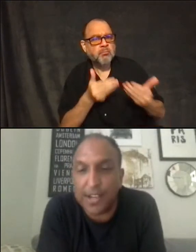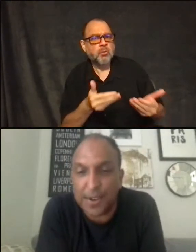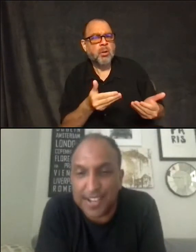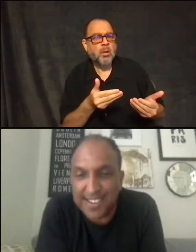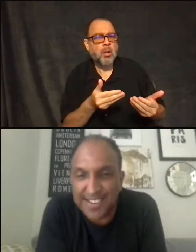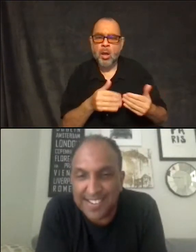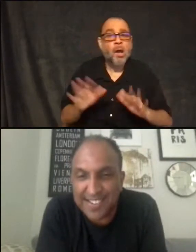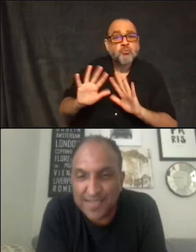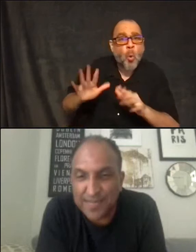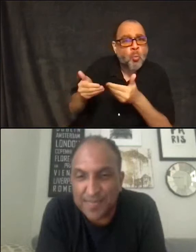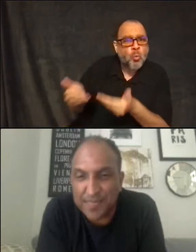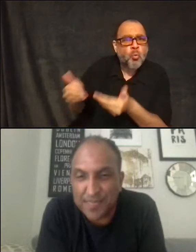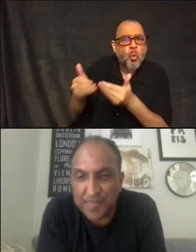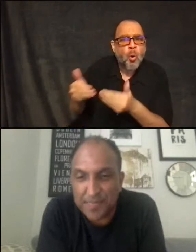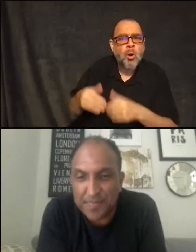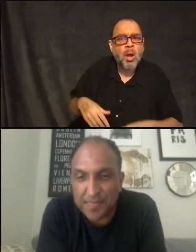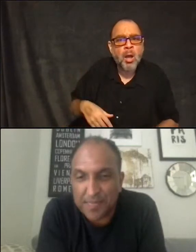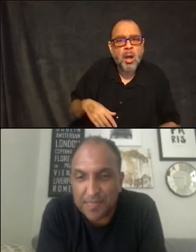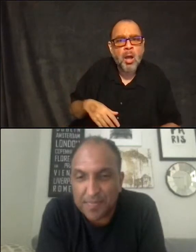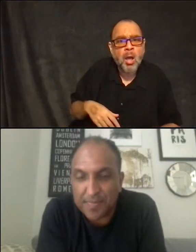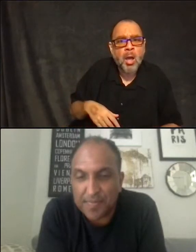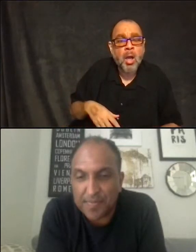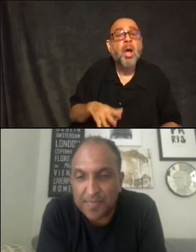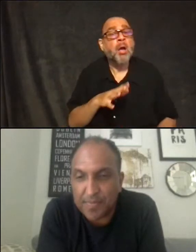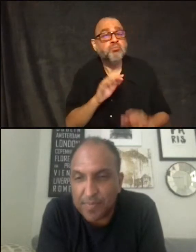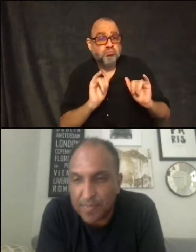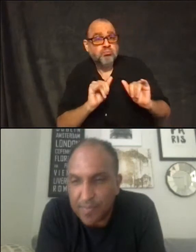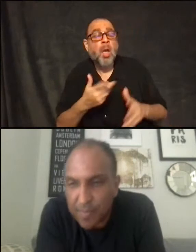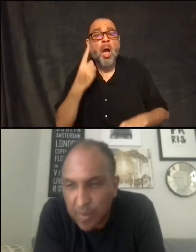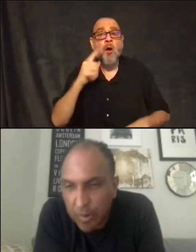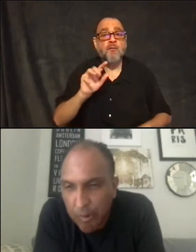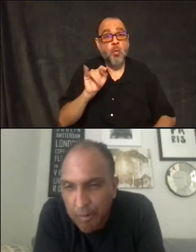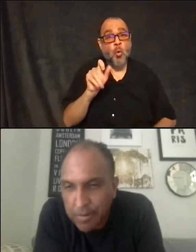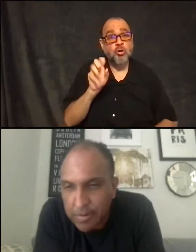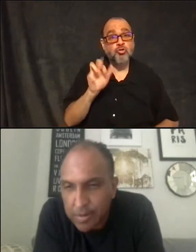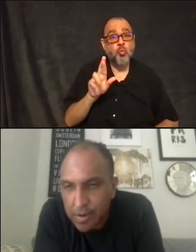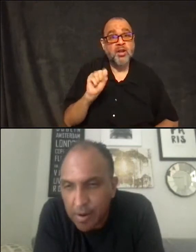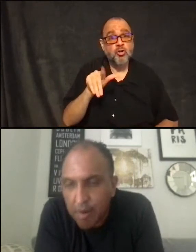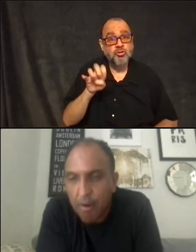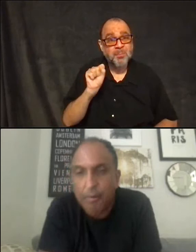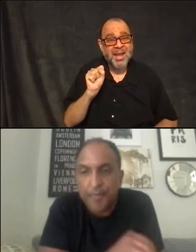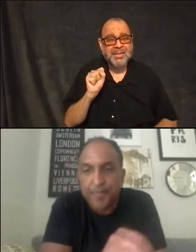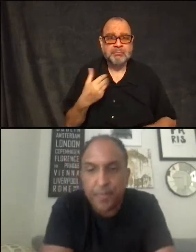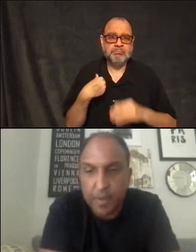No, go ahead. Oh, for Twitter Spaces, there's quite a variety of